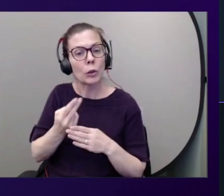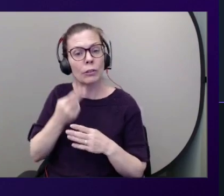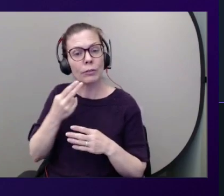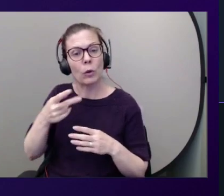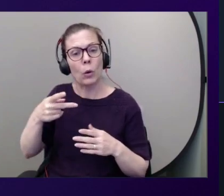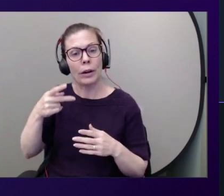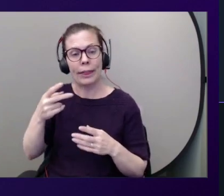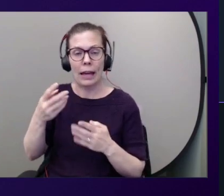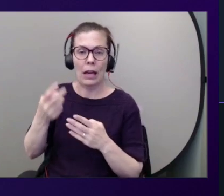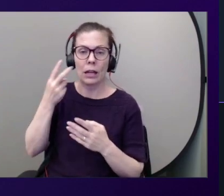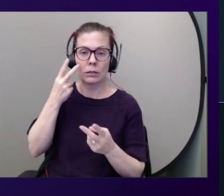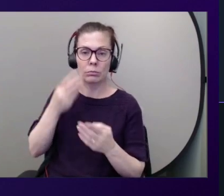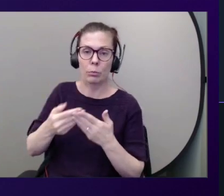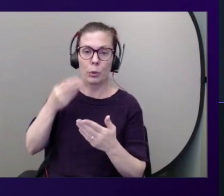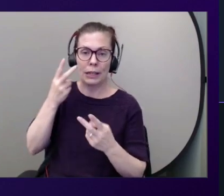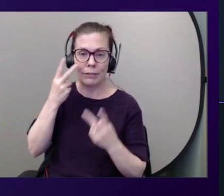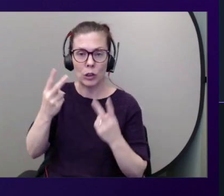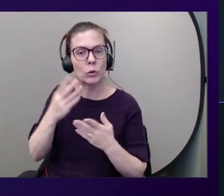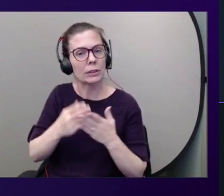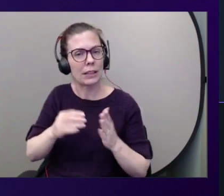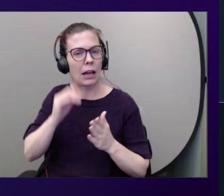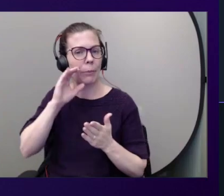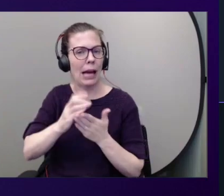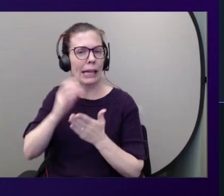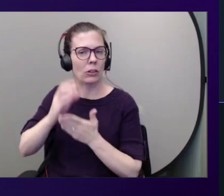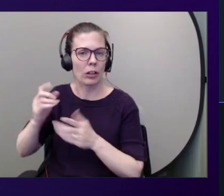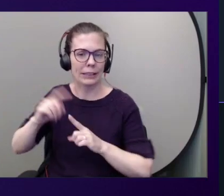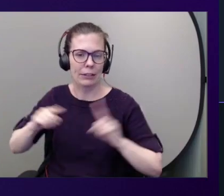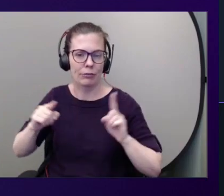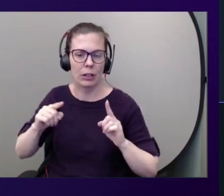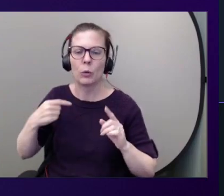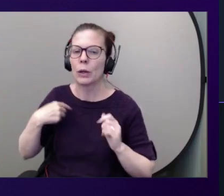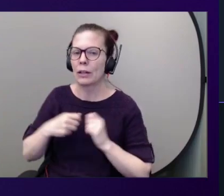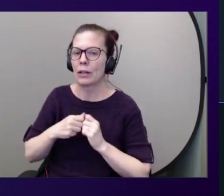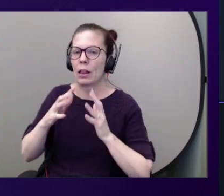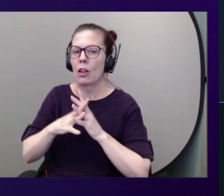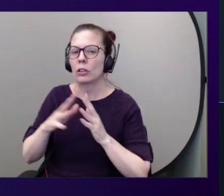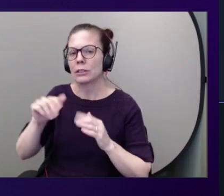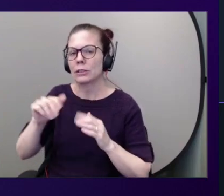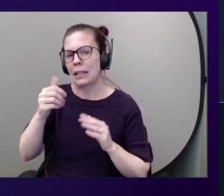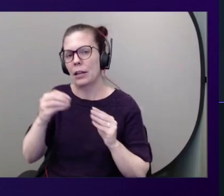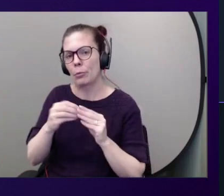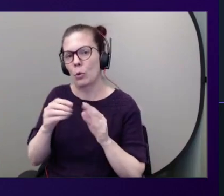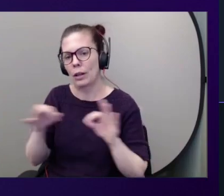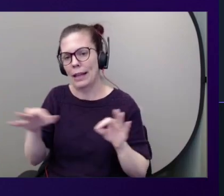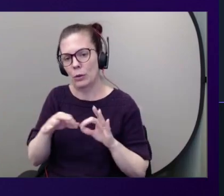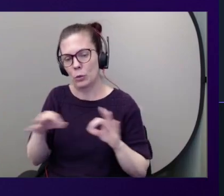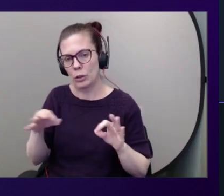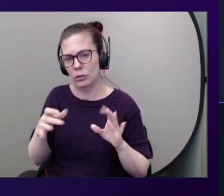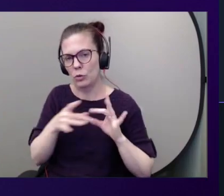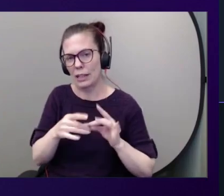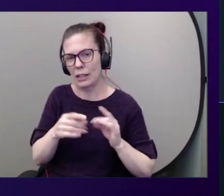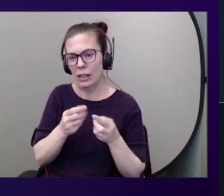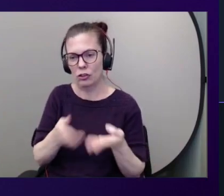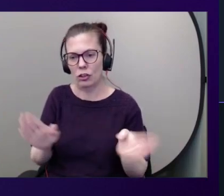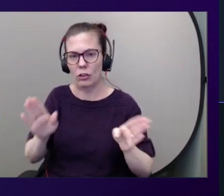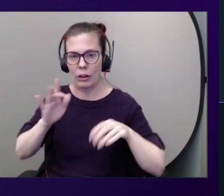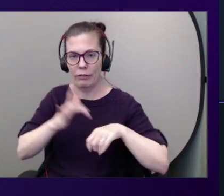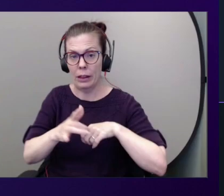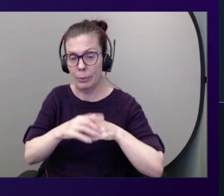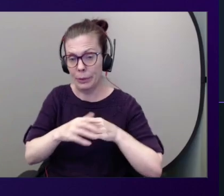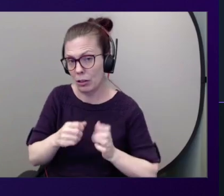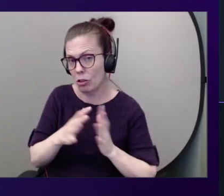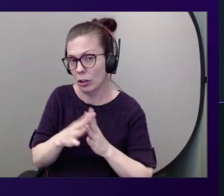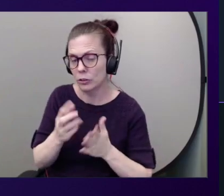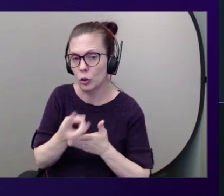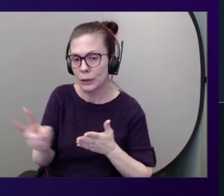these icons will be different. There was actually 10 extra languages launched as part of the general availability launch 2 weeks ago, including